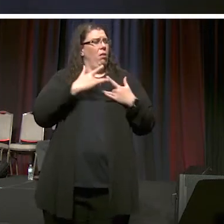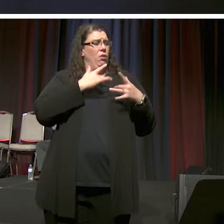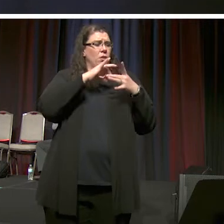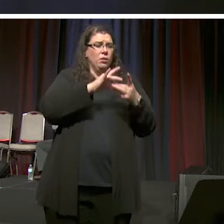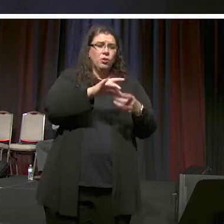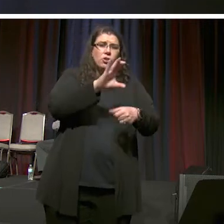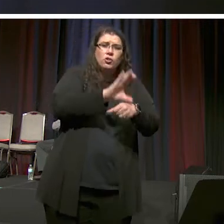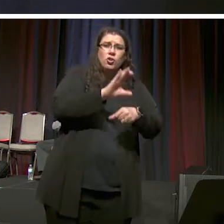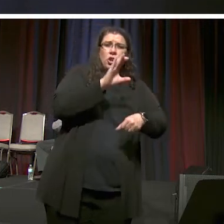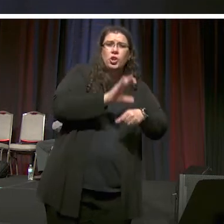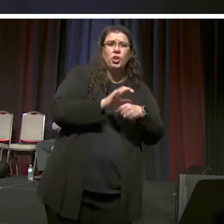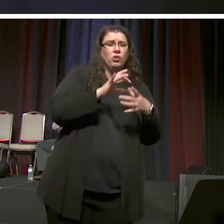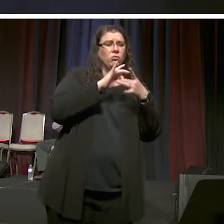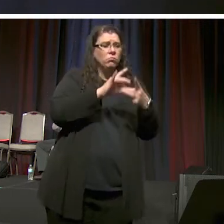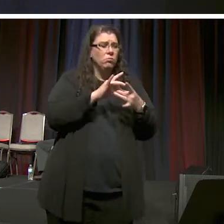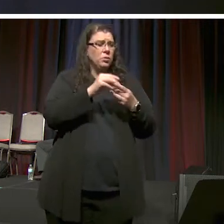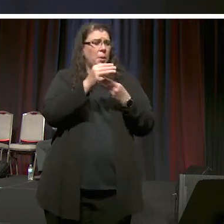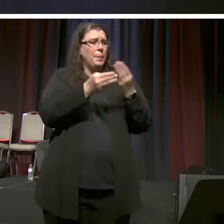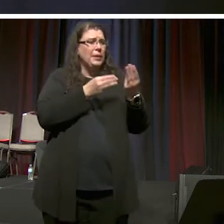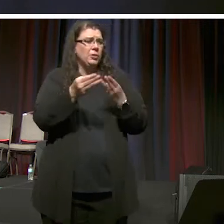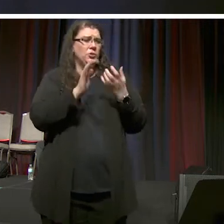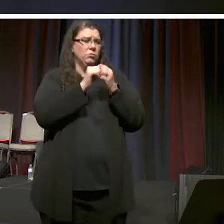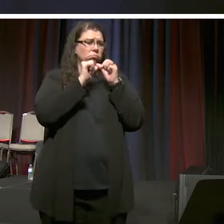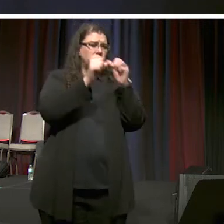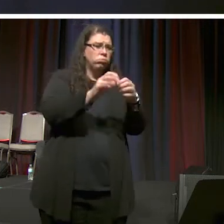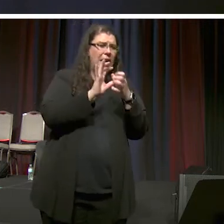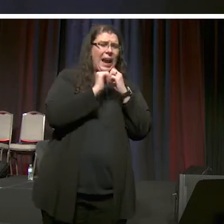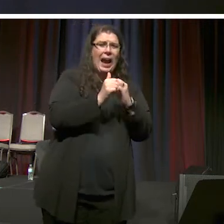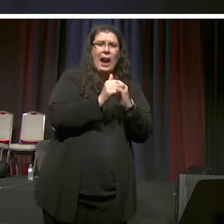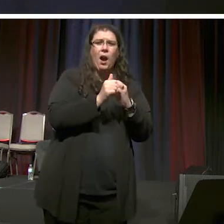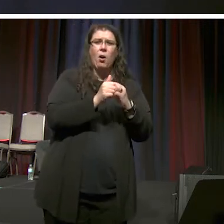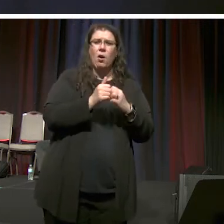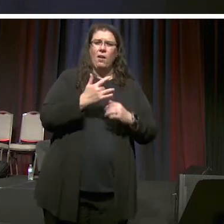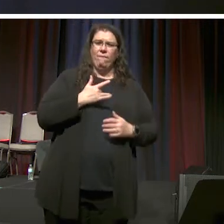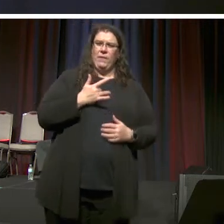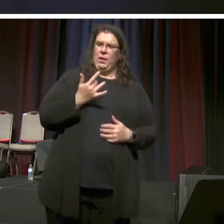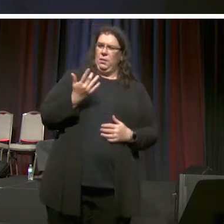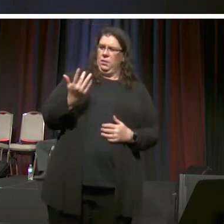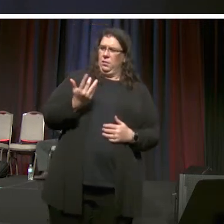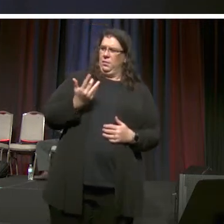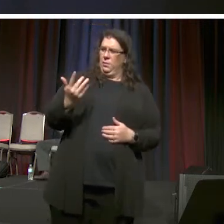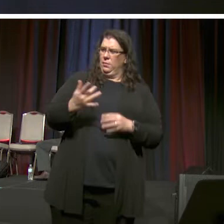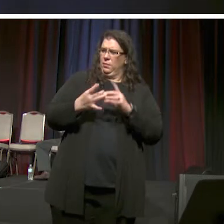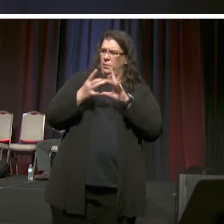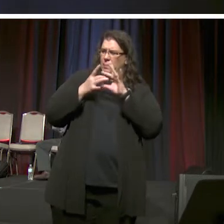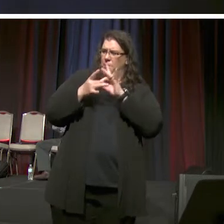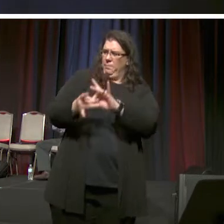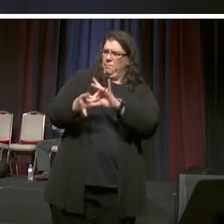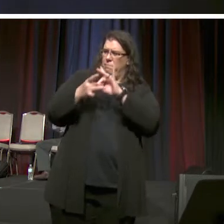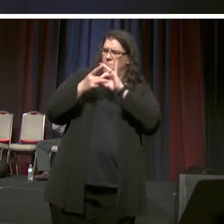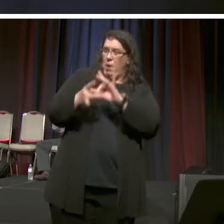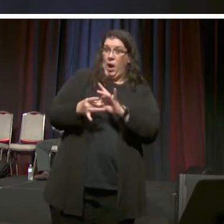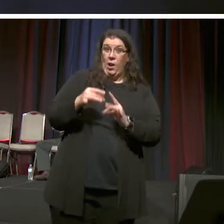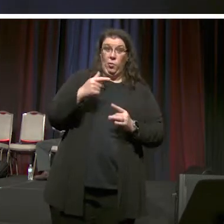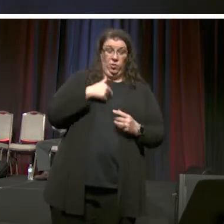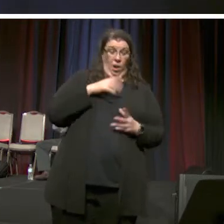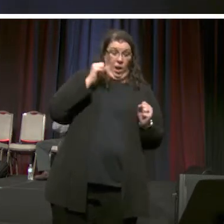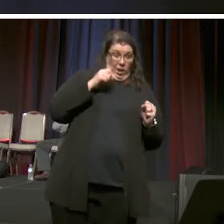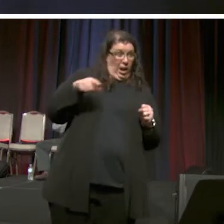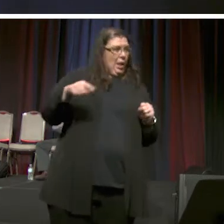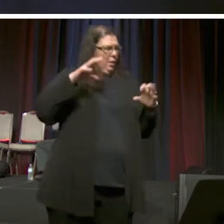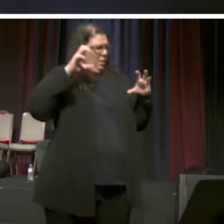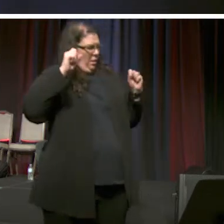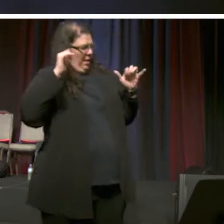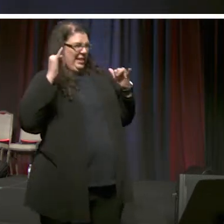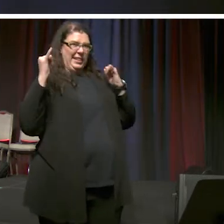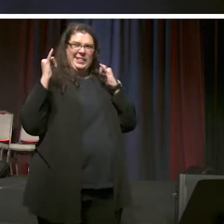how she ministered. And she said there was a kind of a bonding that surprised us both. Well, those kind of